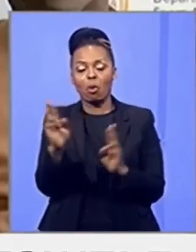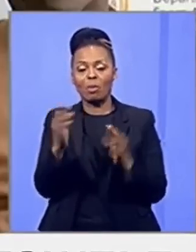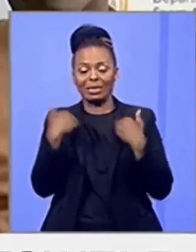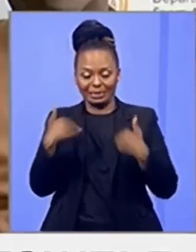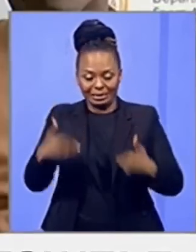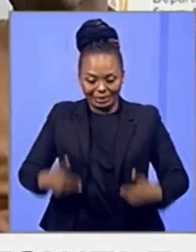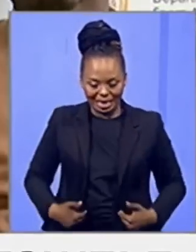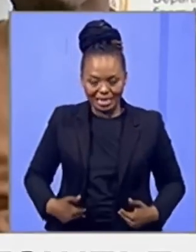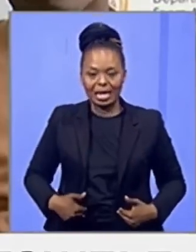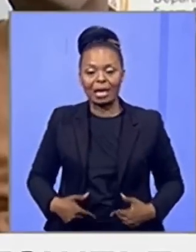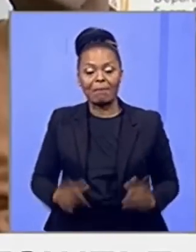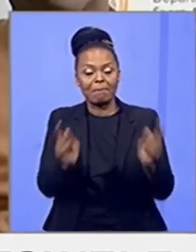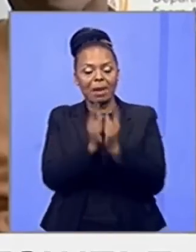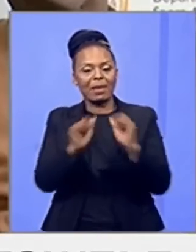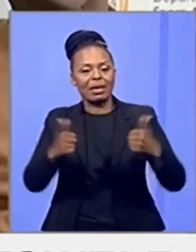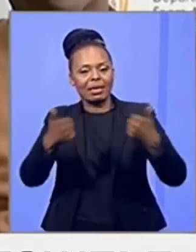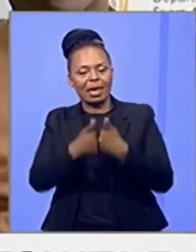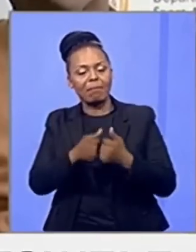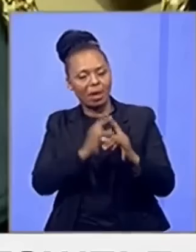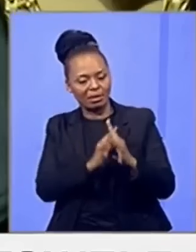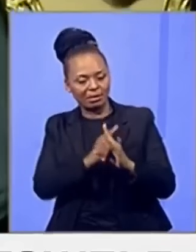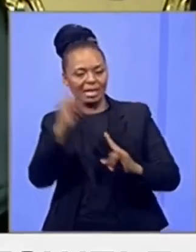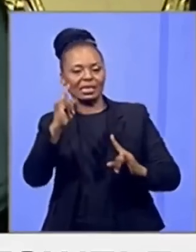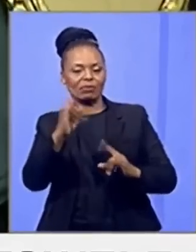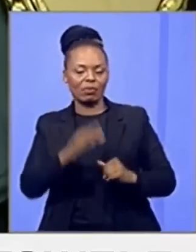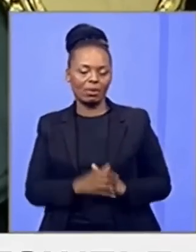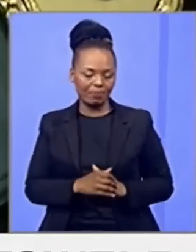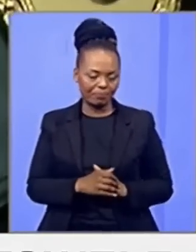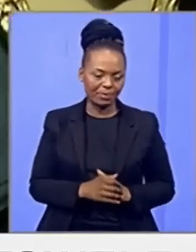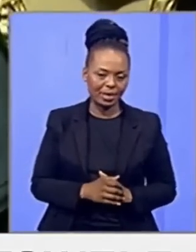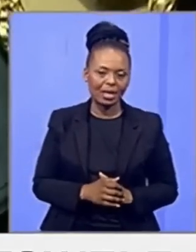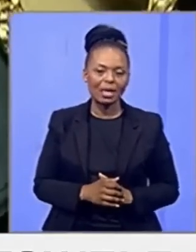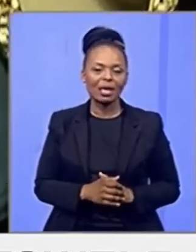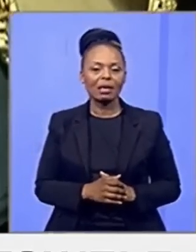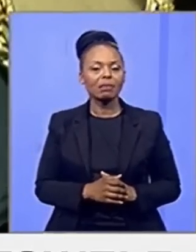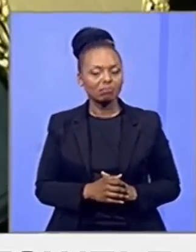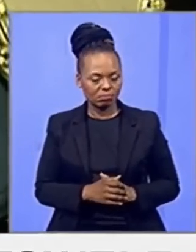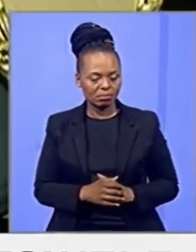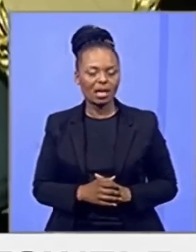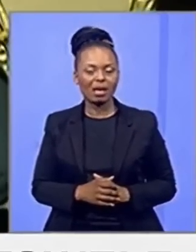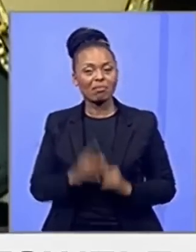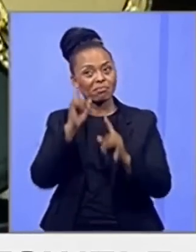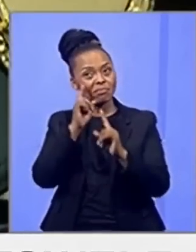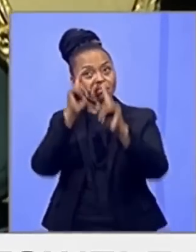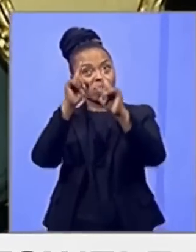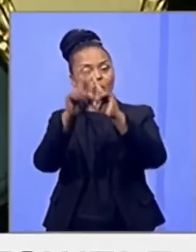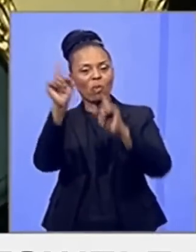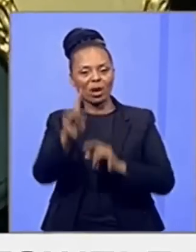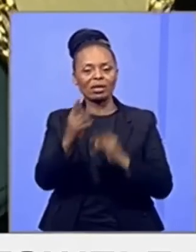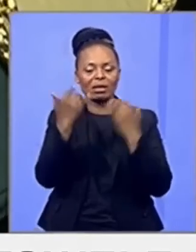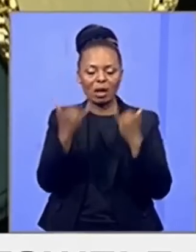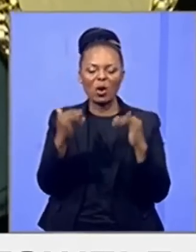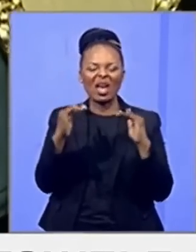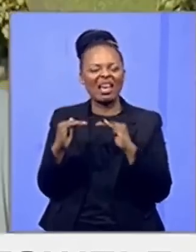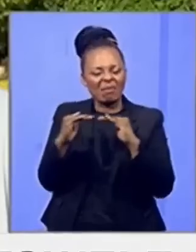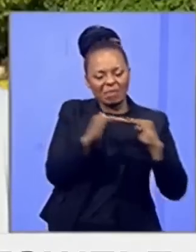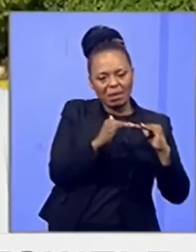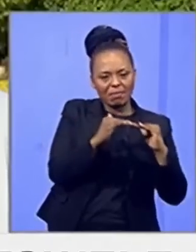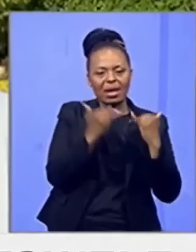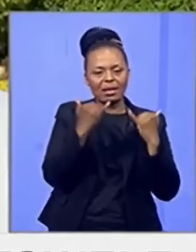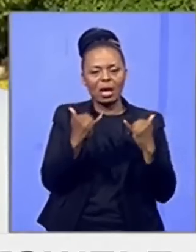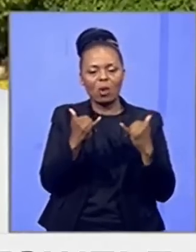Orlando East e tlo atlega. Our intention was to equally move the